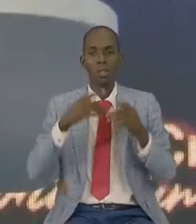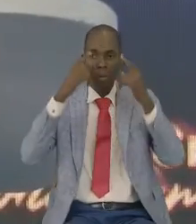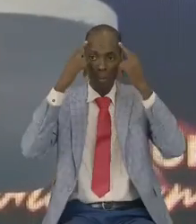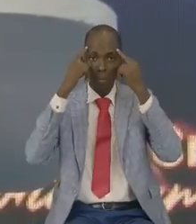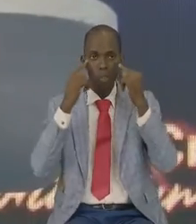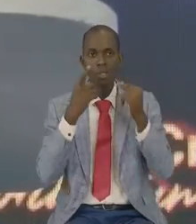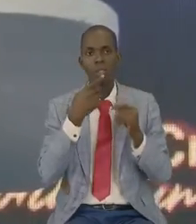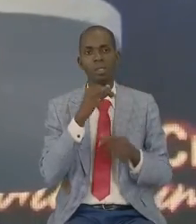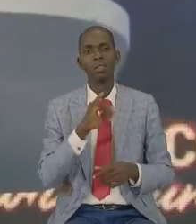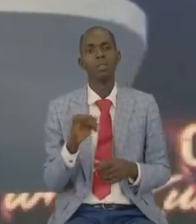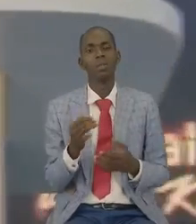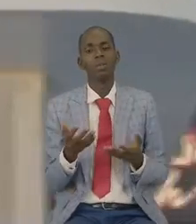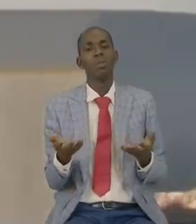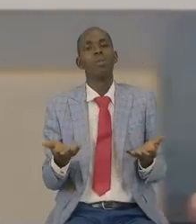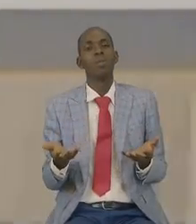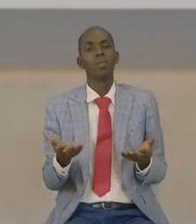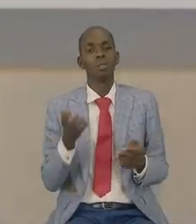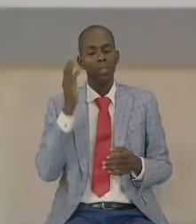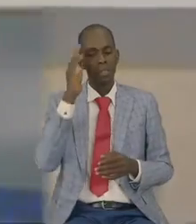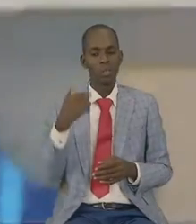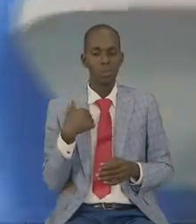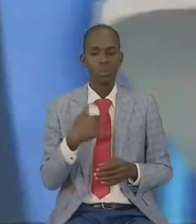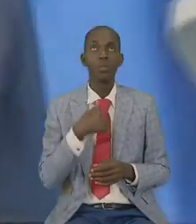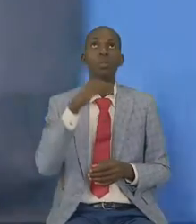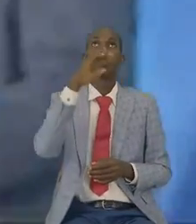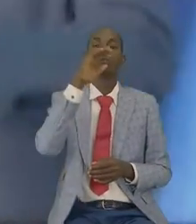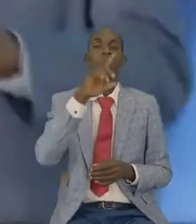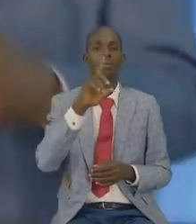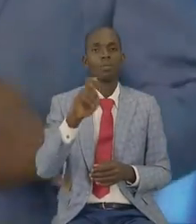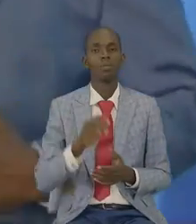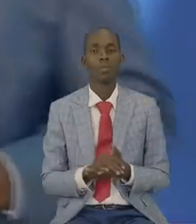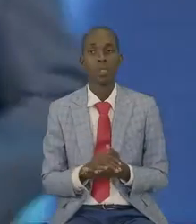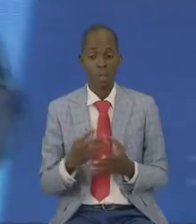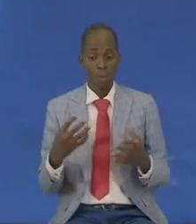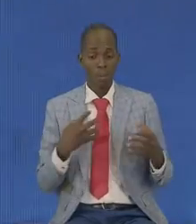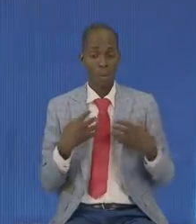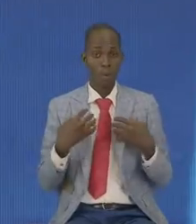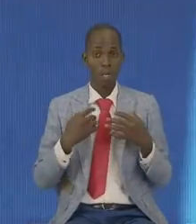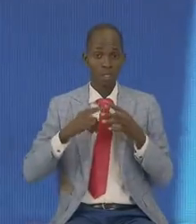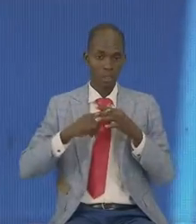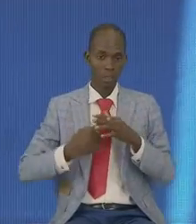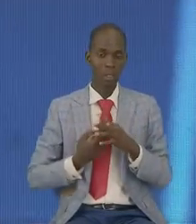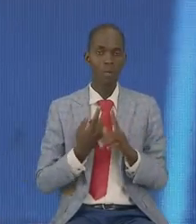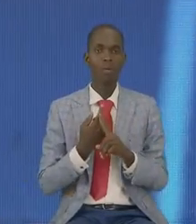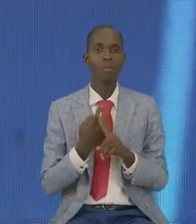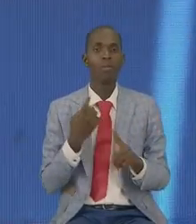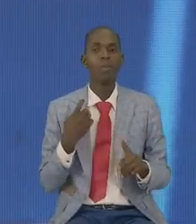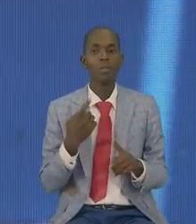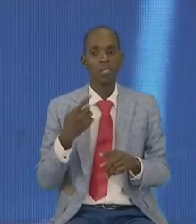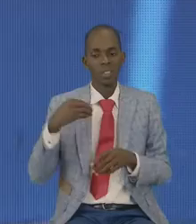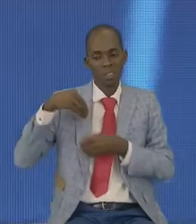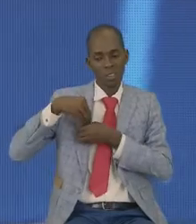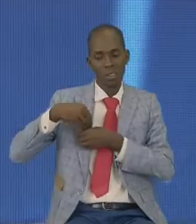saying, what shall we drink?" Murmuring starts from the